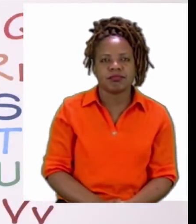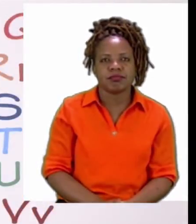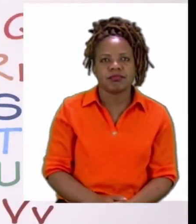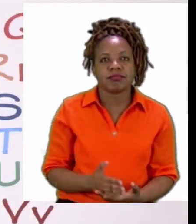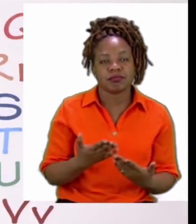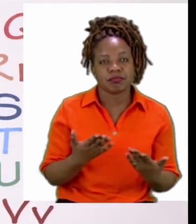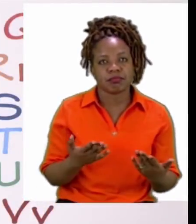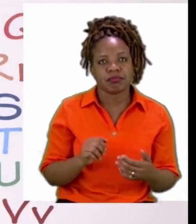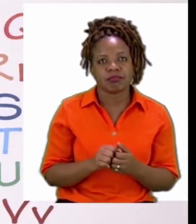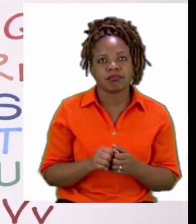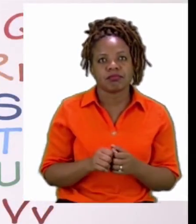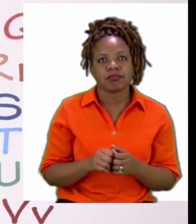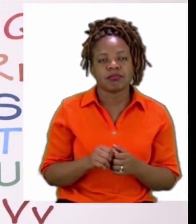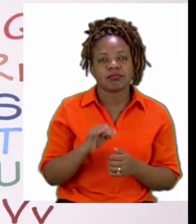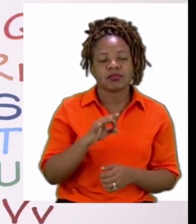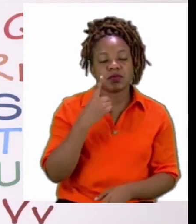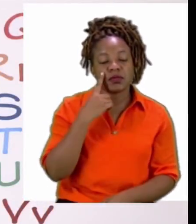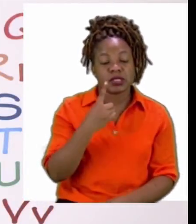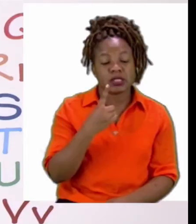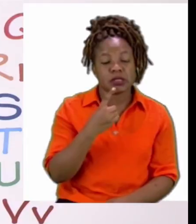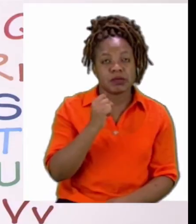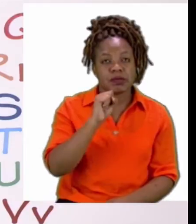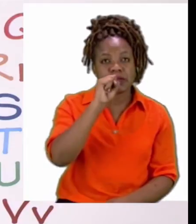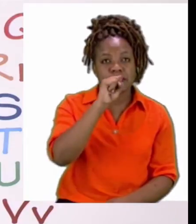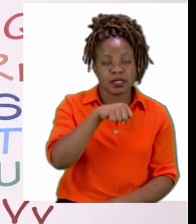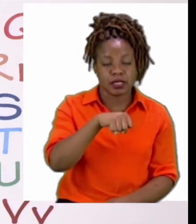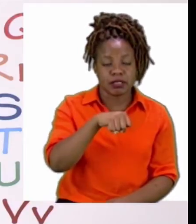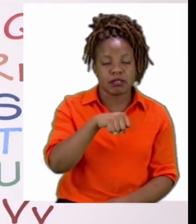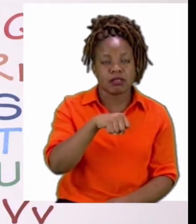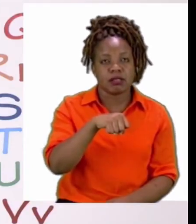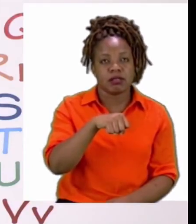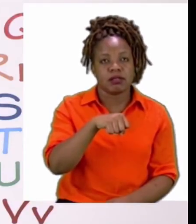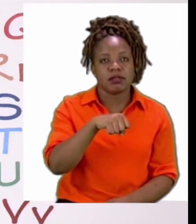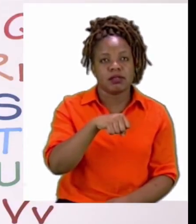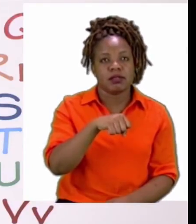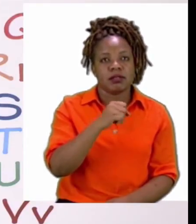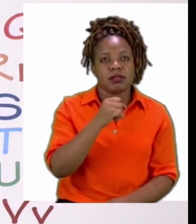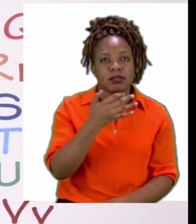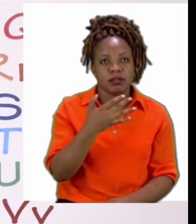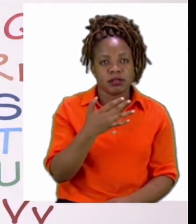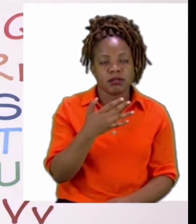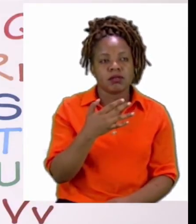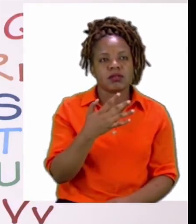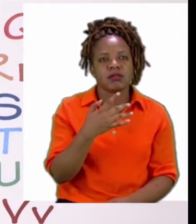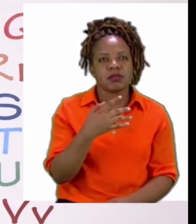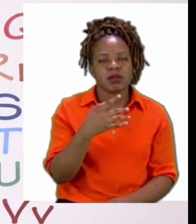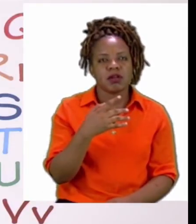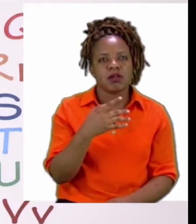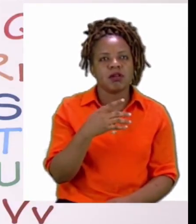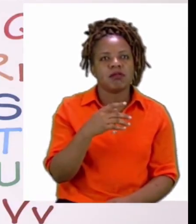be clear, if you see a yes, then that means that we are going positively. We